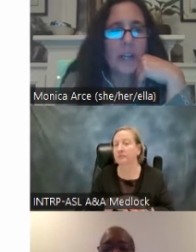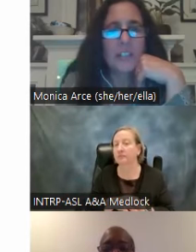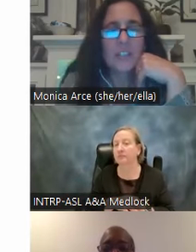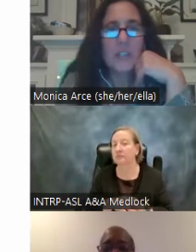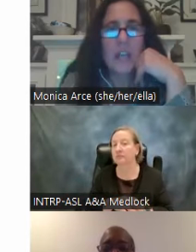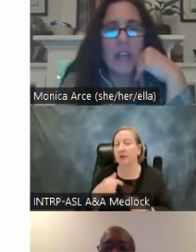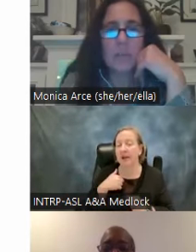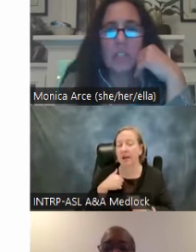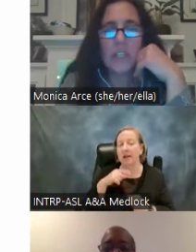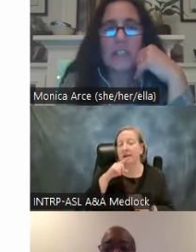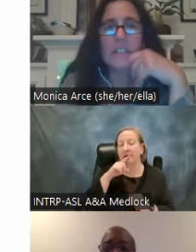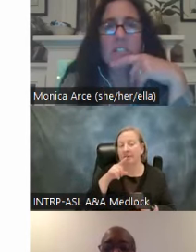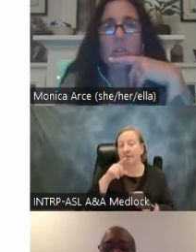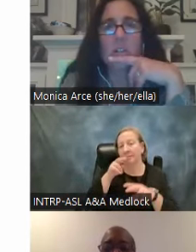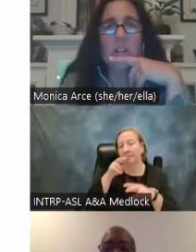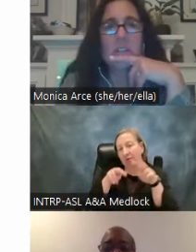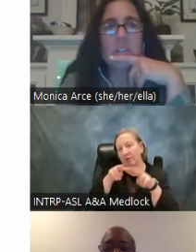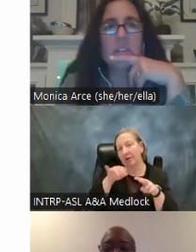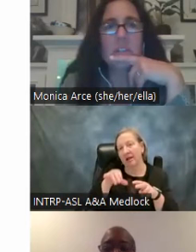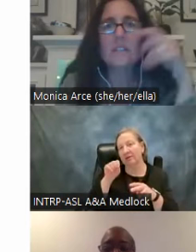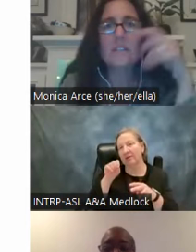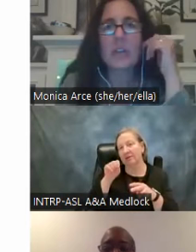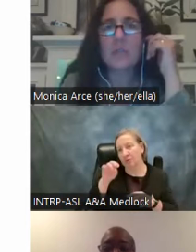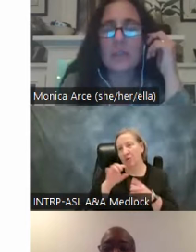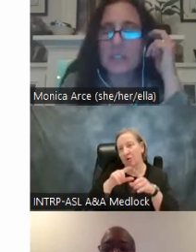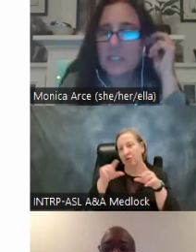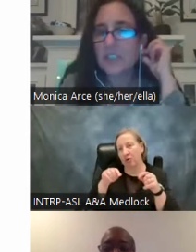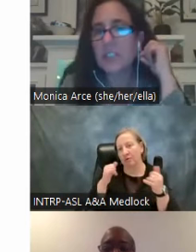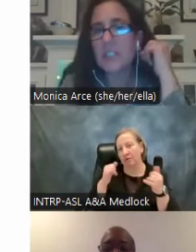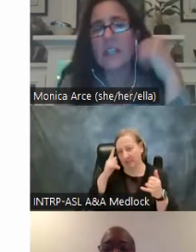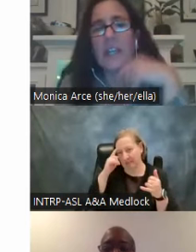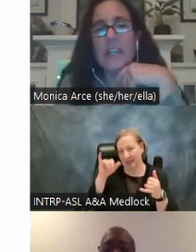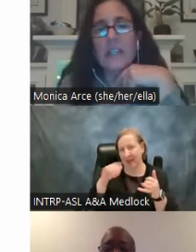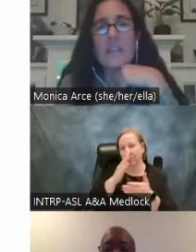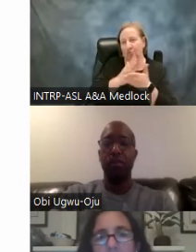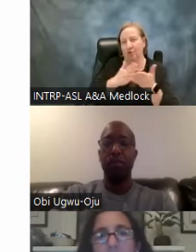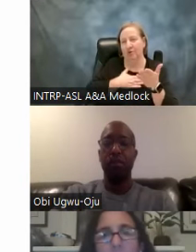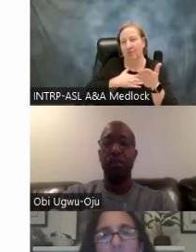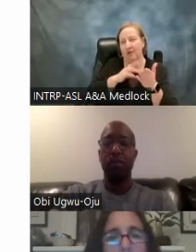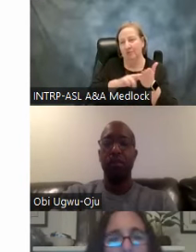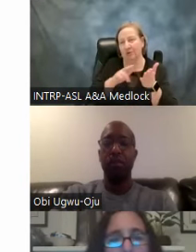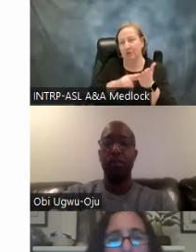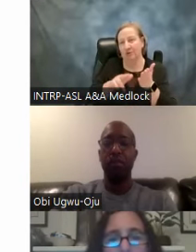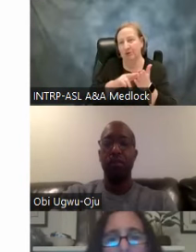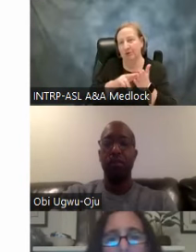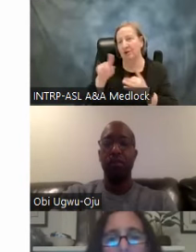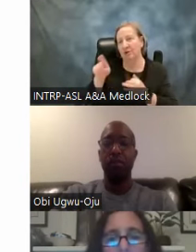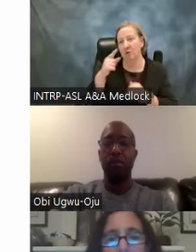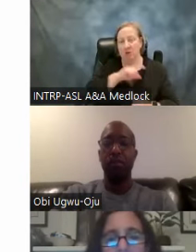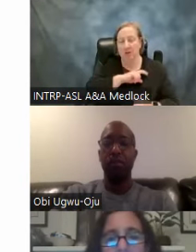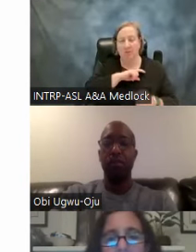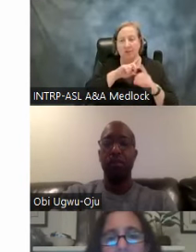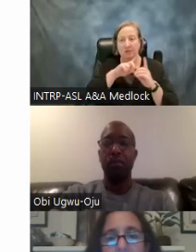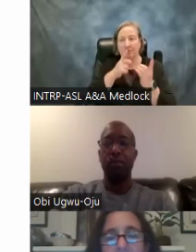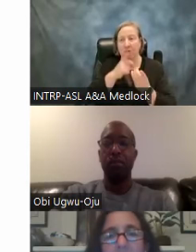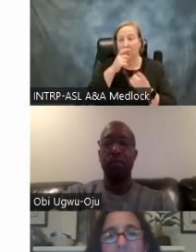I actually am looking at the scorecard right now because it was part of my research. And the only police department that